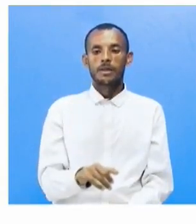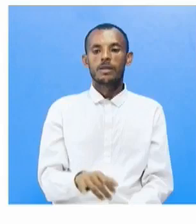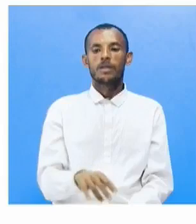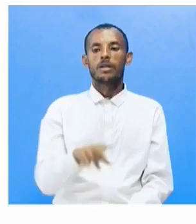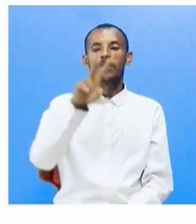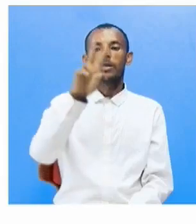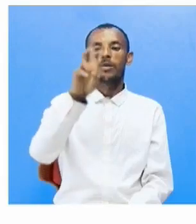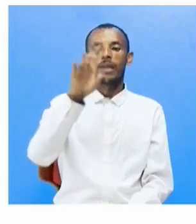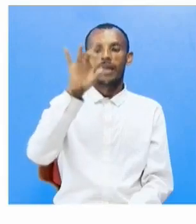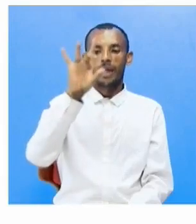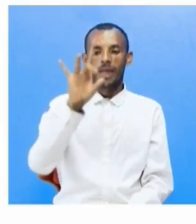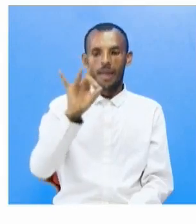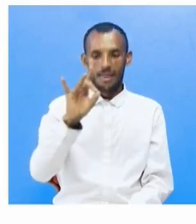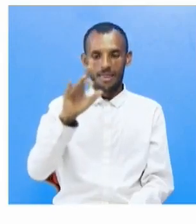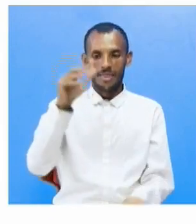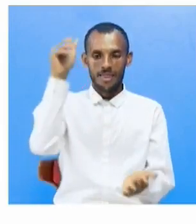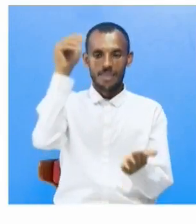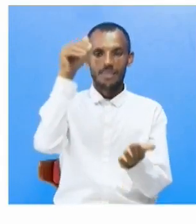28,000